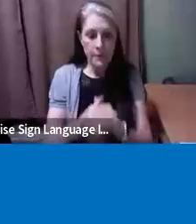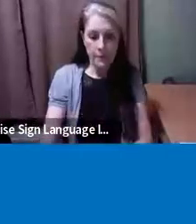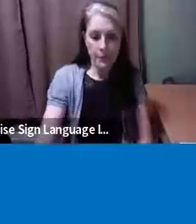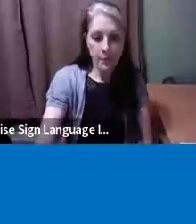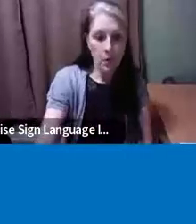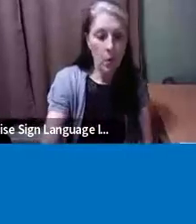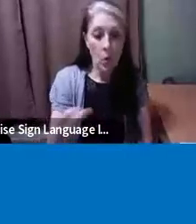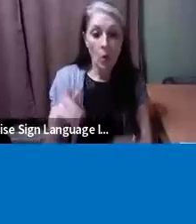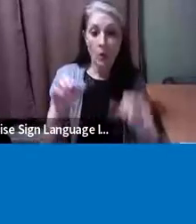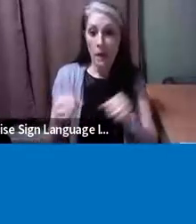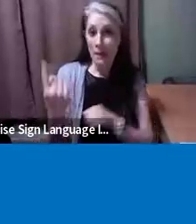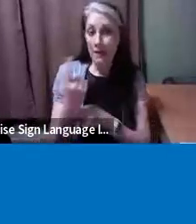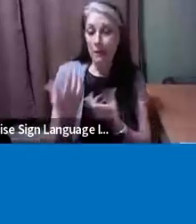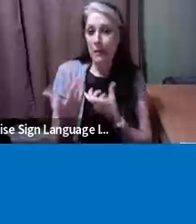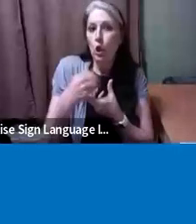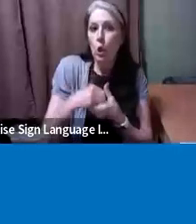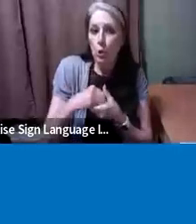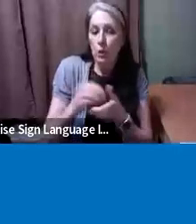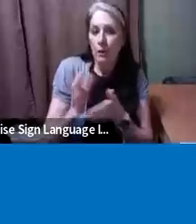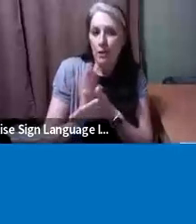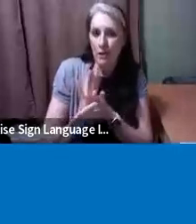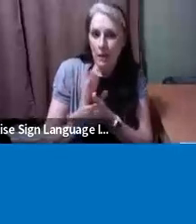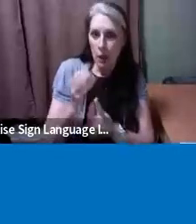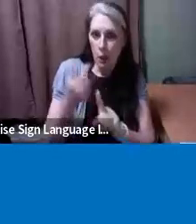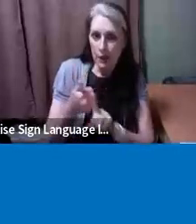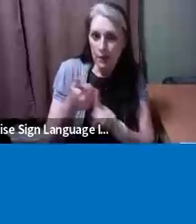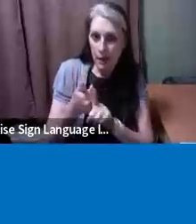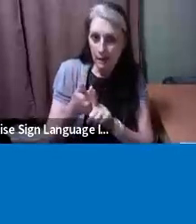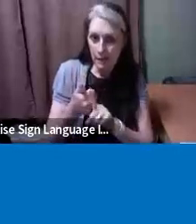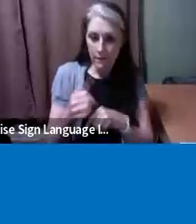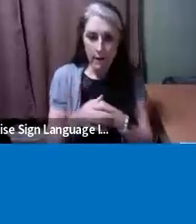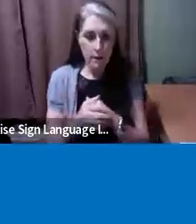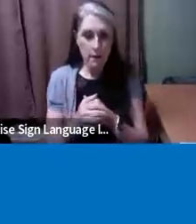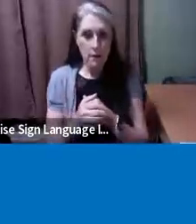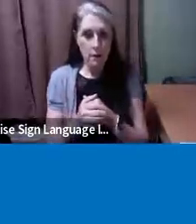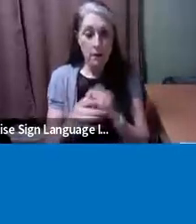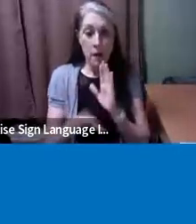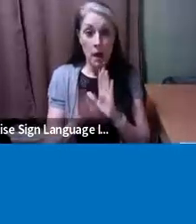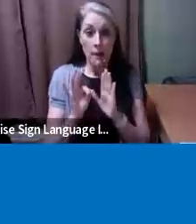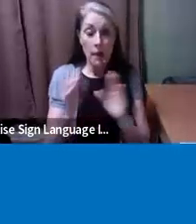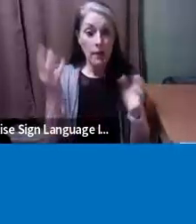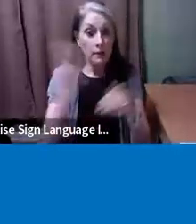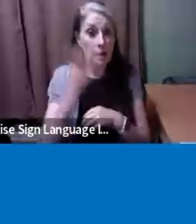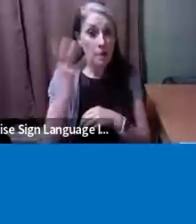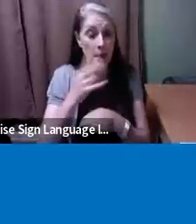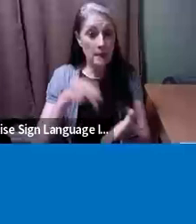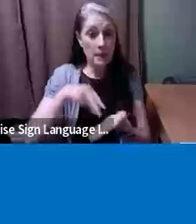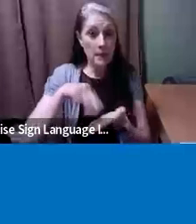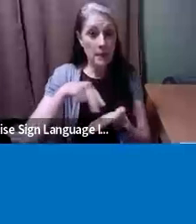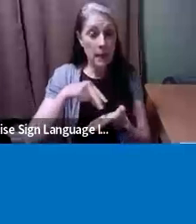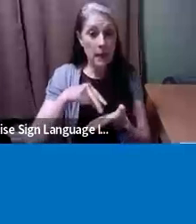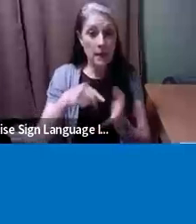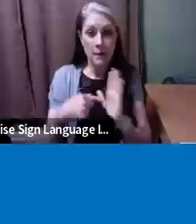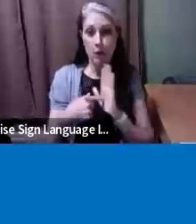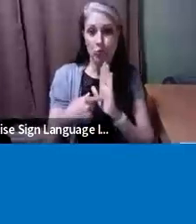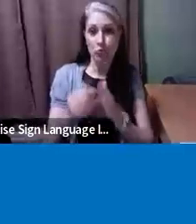or it could be something that's included in the video itself. I found this really amazing dance video that I wanted to share with you